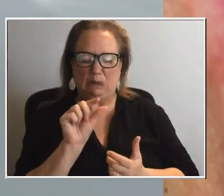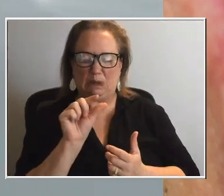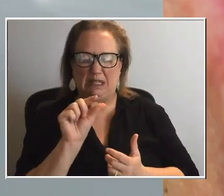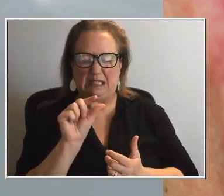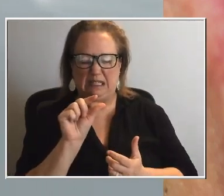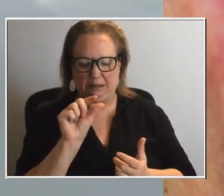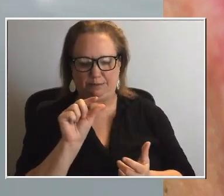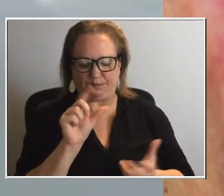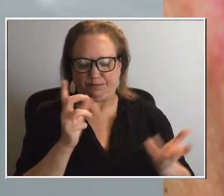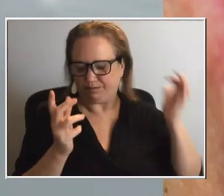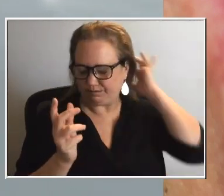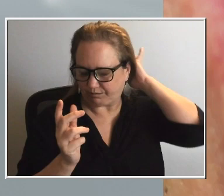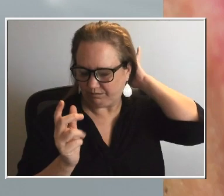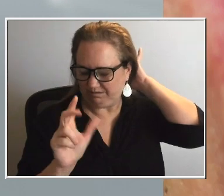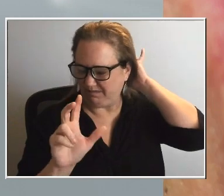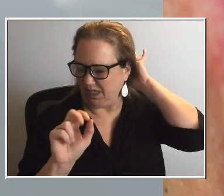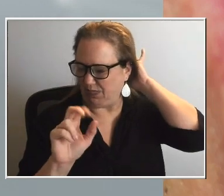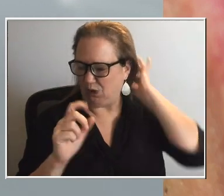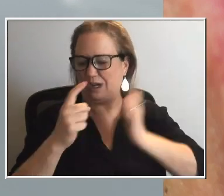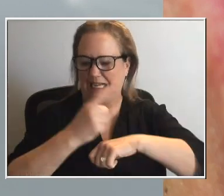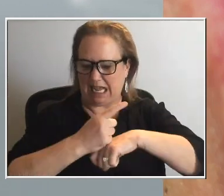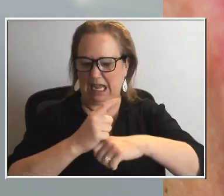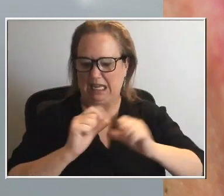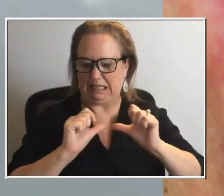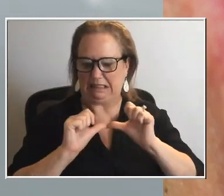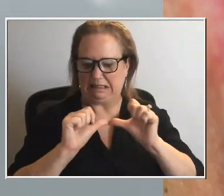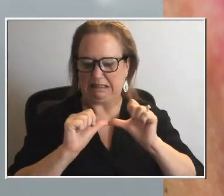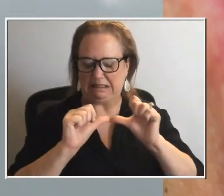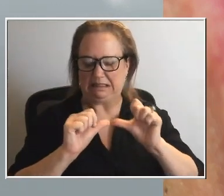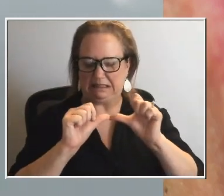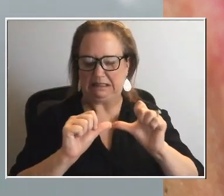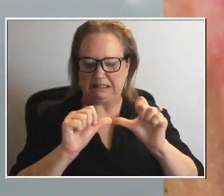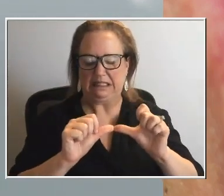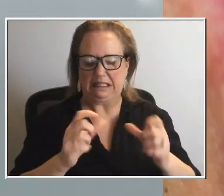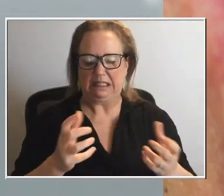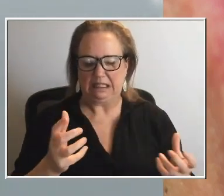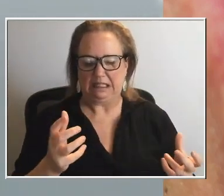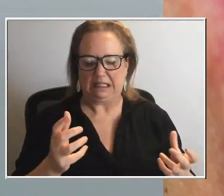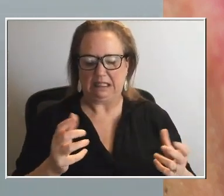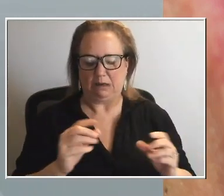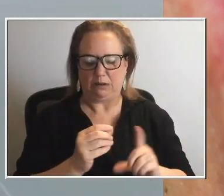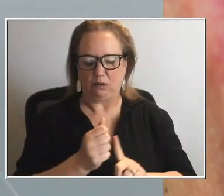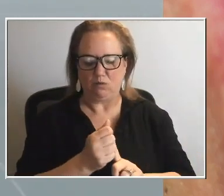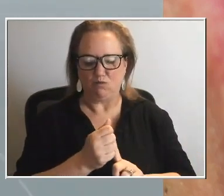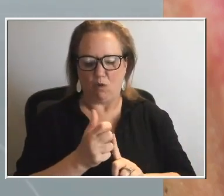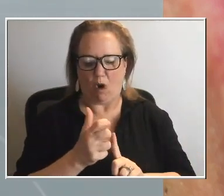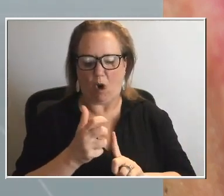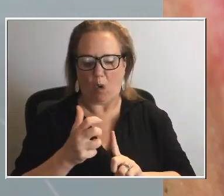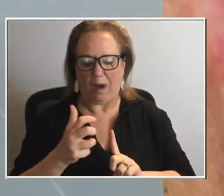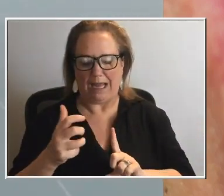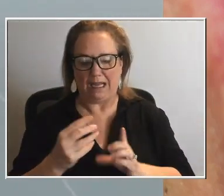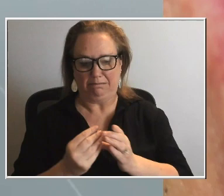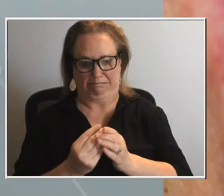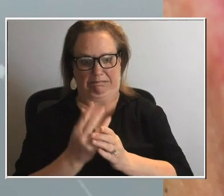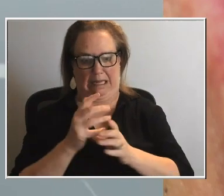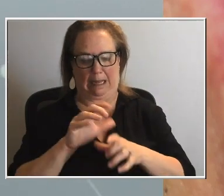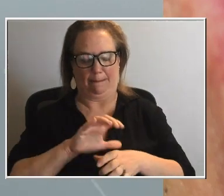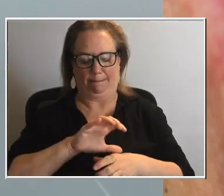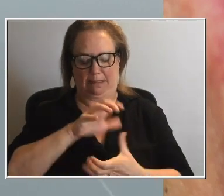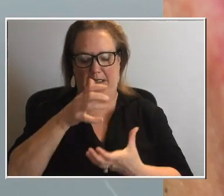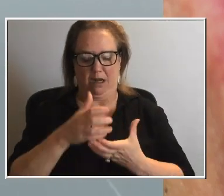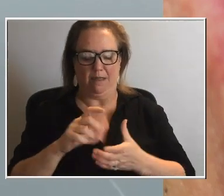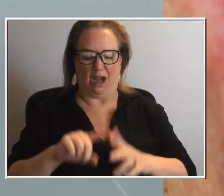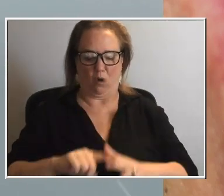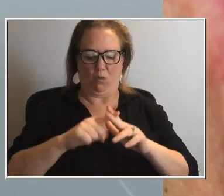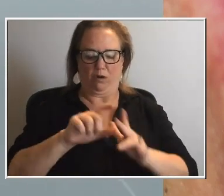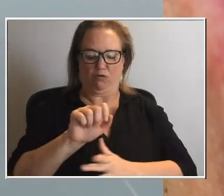as you know, 30 days progressed, you know, it was growing, and But when that original sore happened,